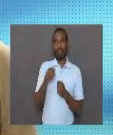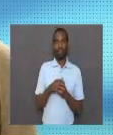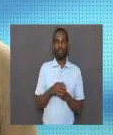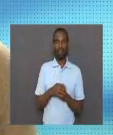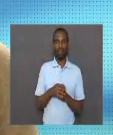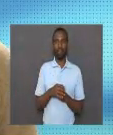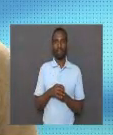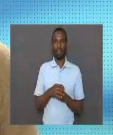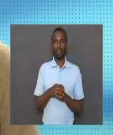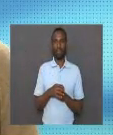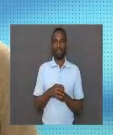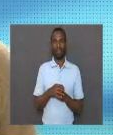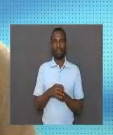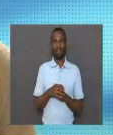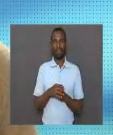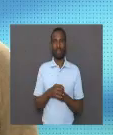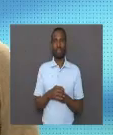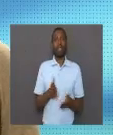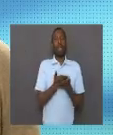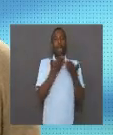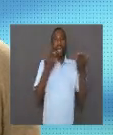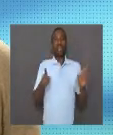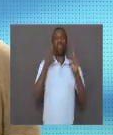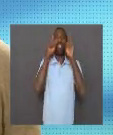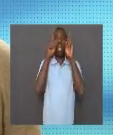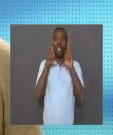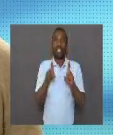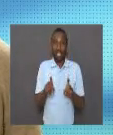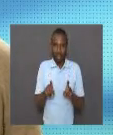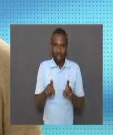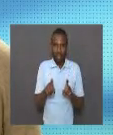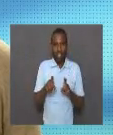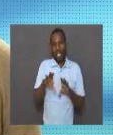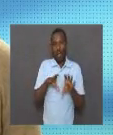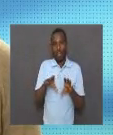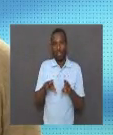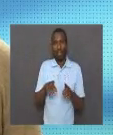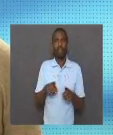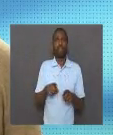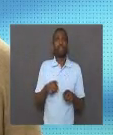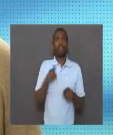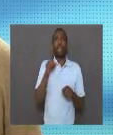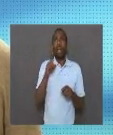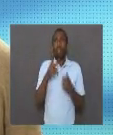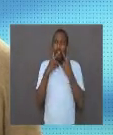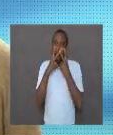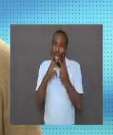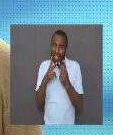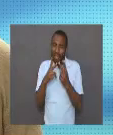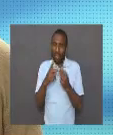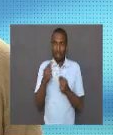the examination of matter on a level not visible to the naked